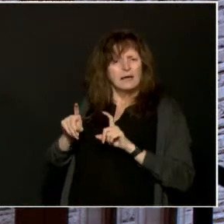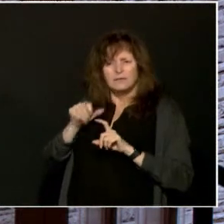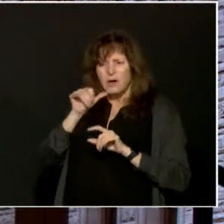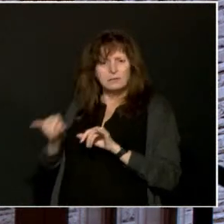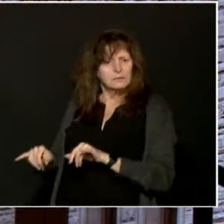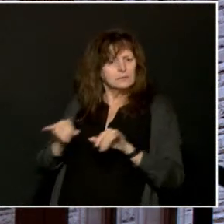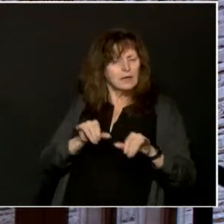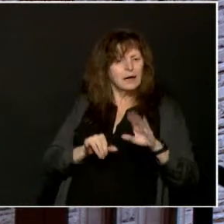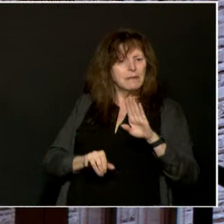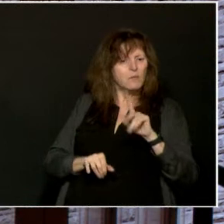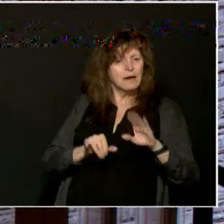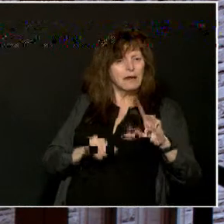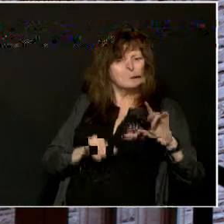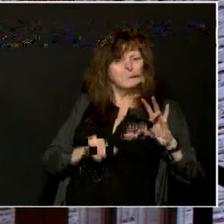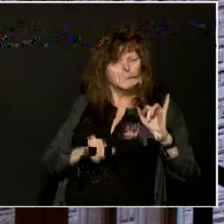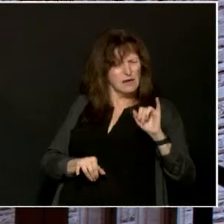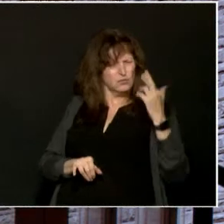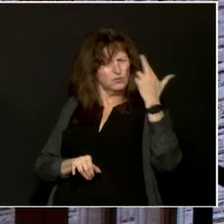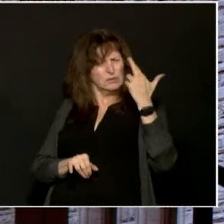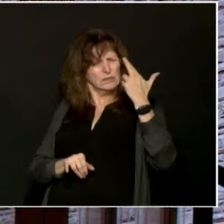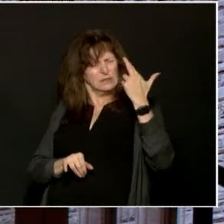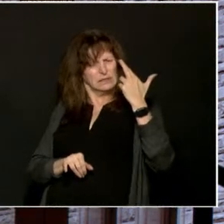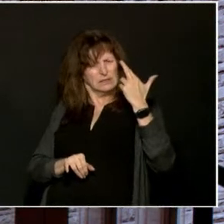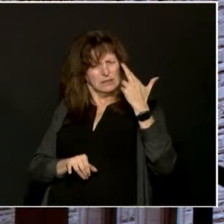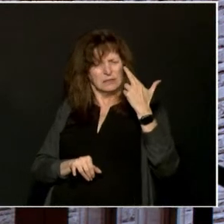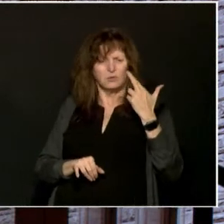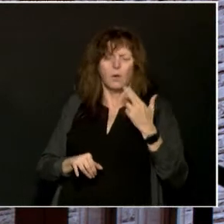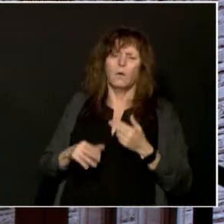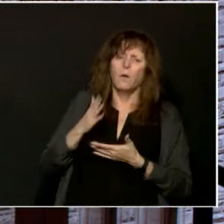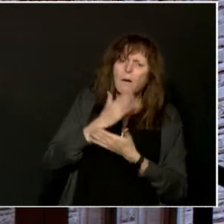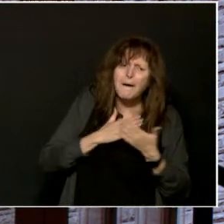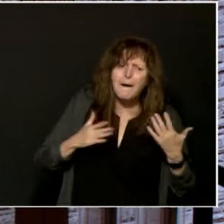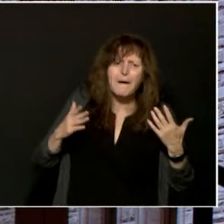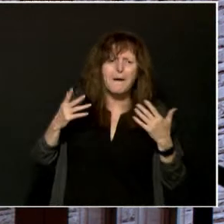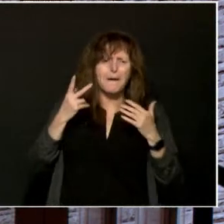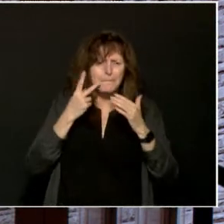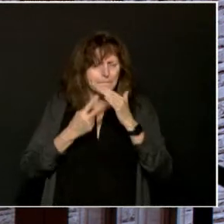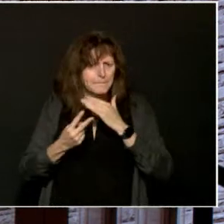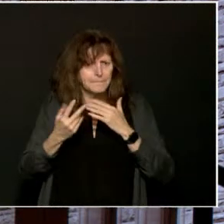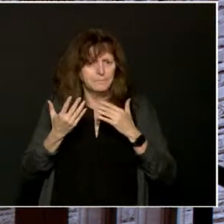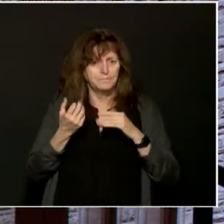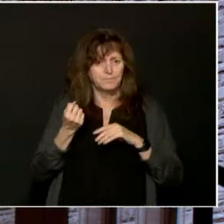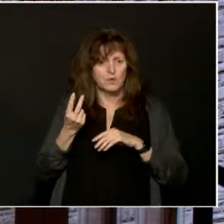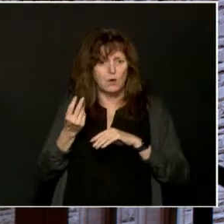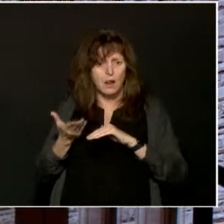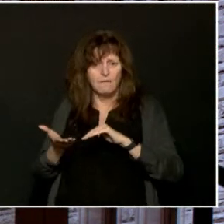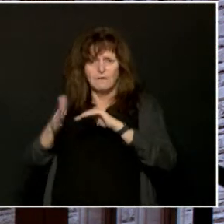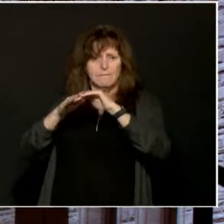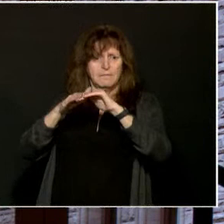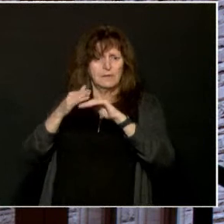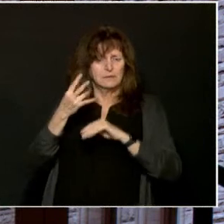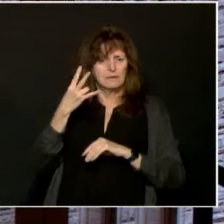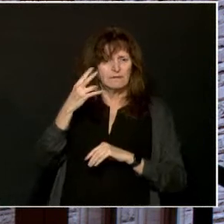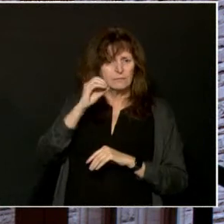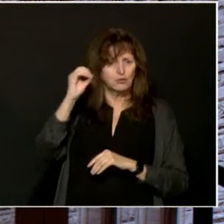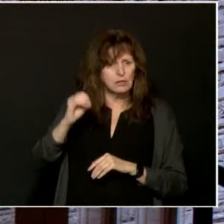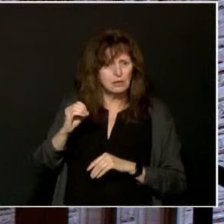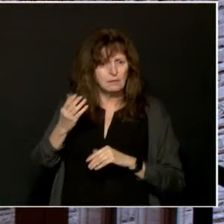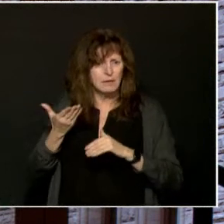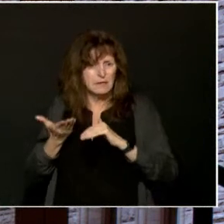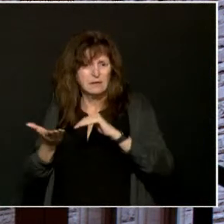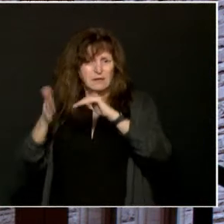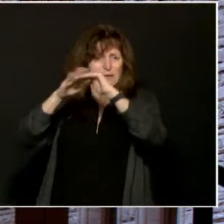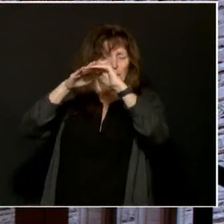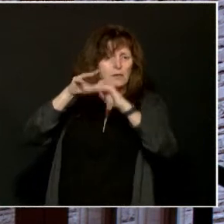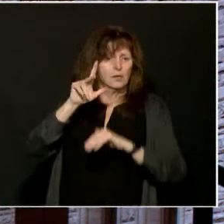of our percent projections say it moved up from 12% up to 17% and maybe even up to 23%, but those numbers are